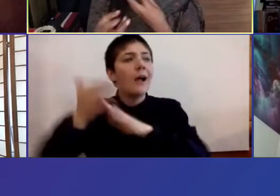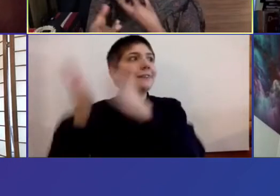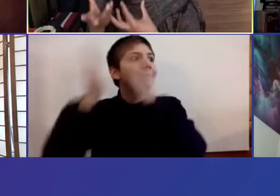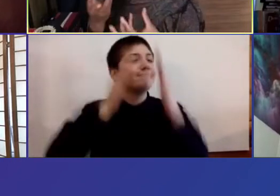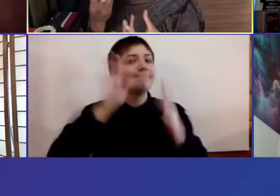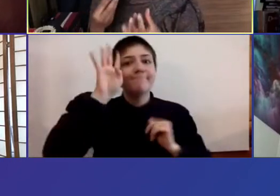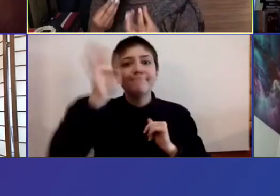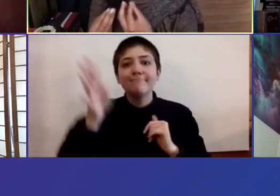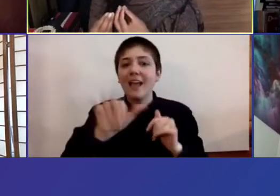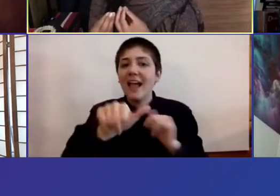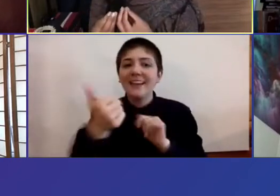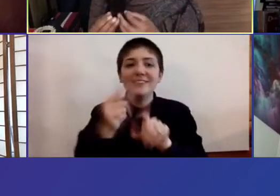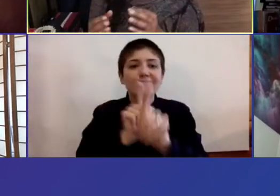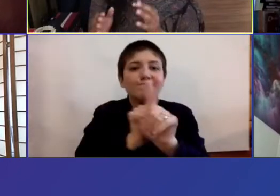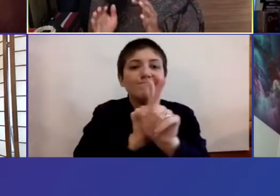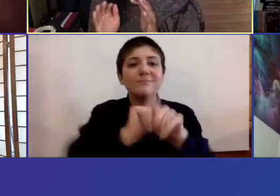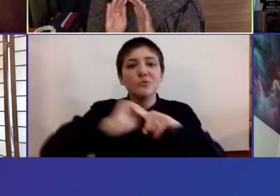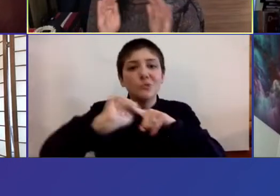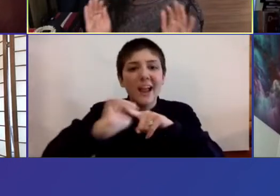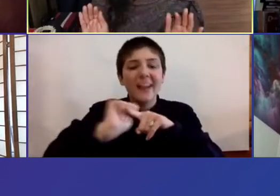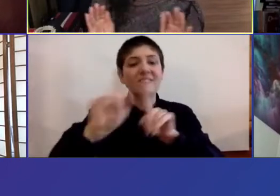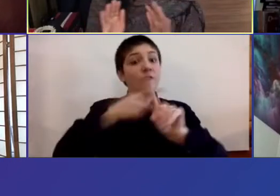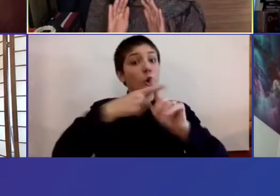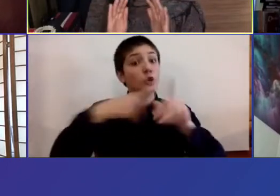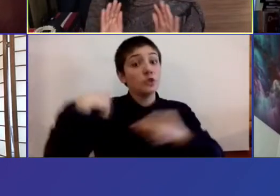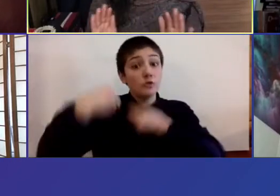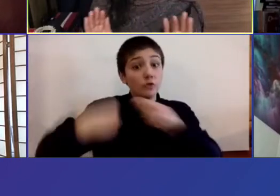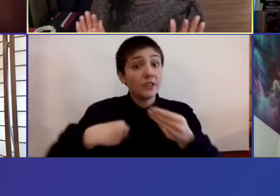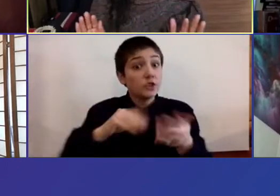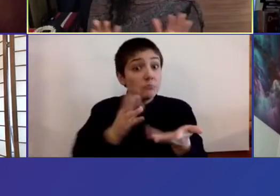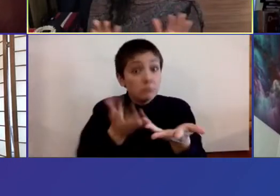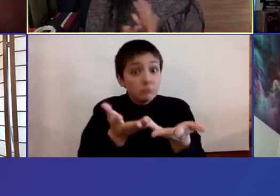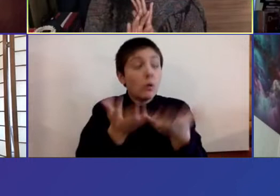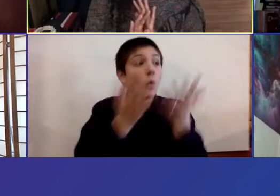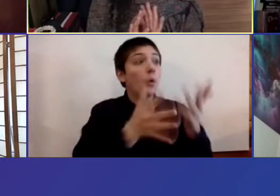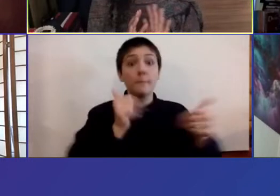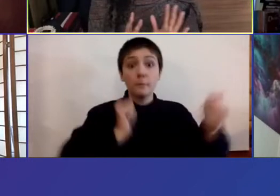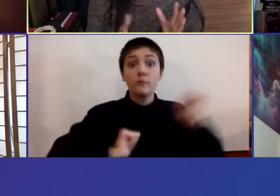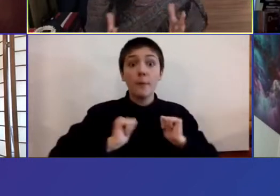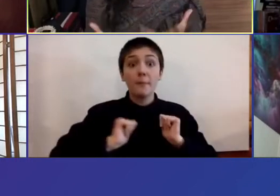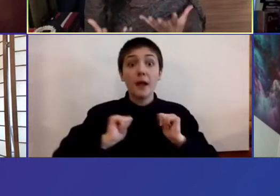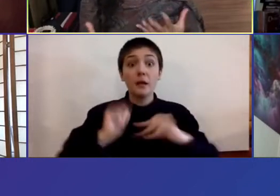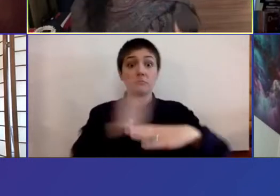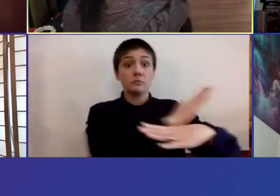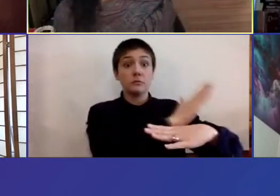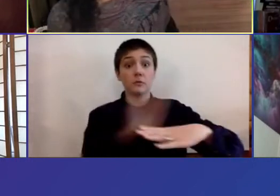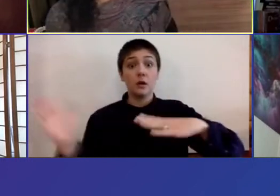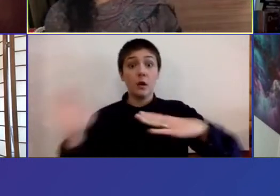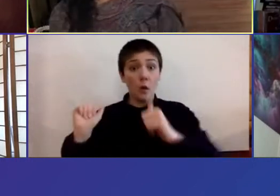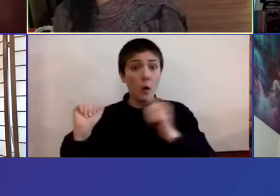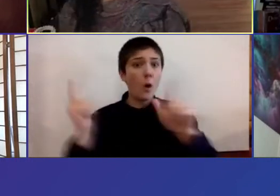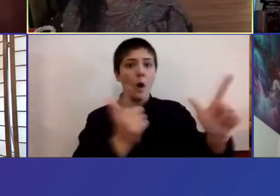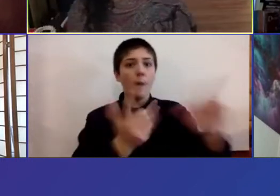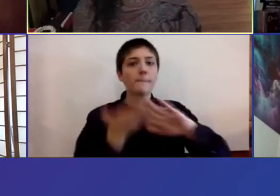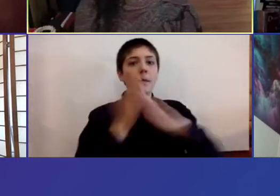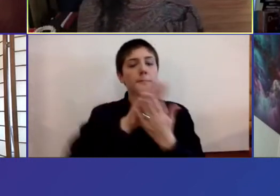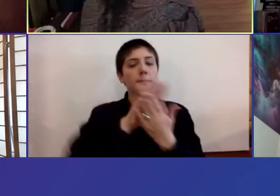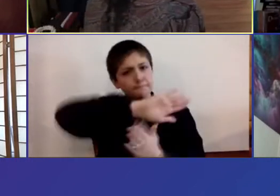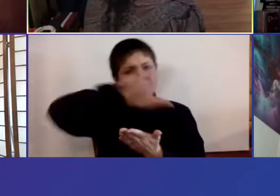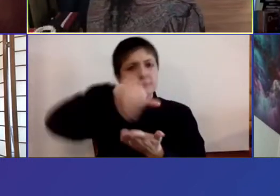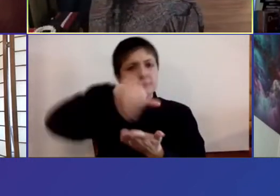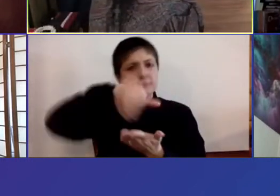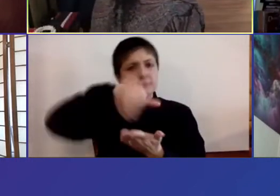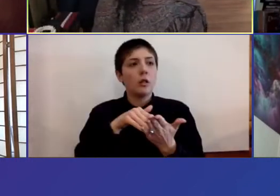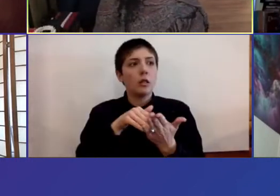training, mentorship for the first generation, or even performing. I think it becomes a central aspect of what we